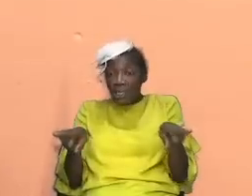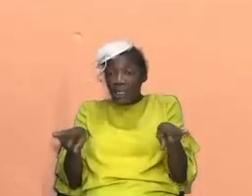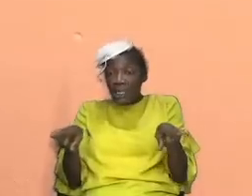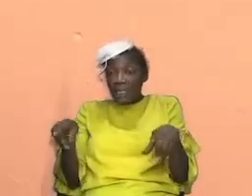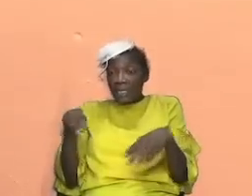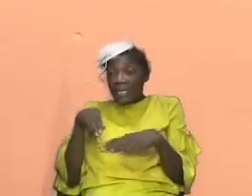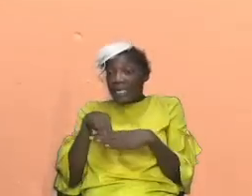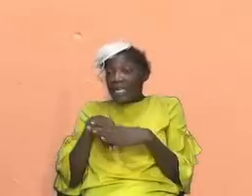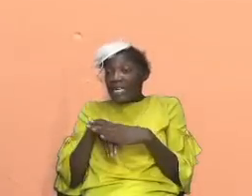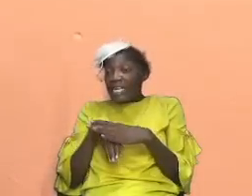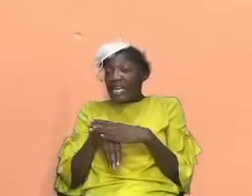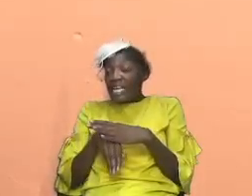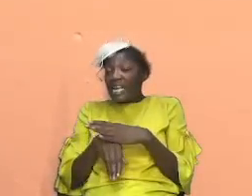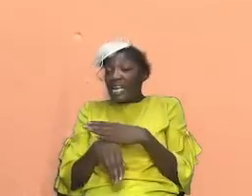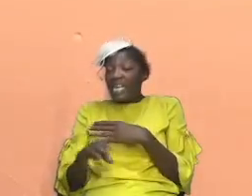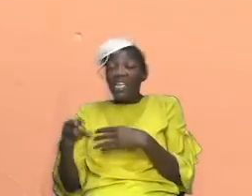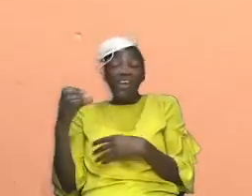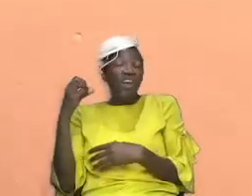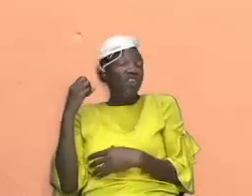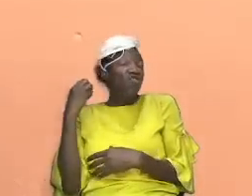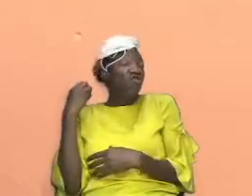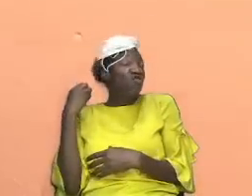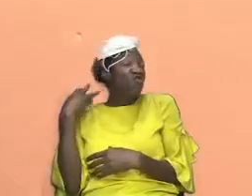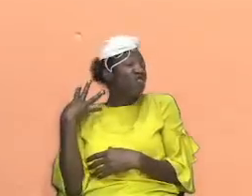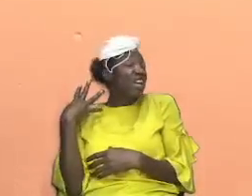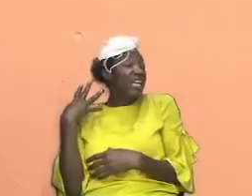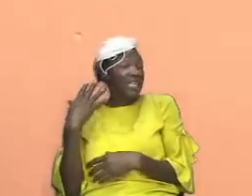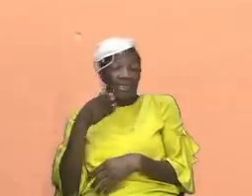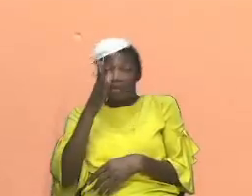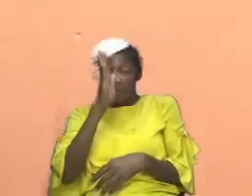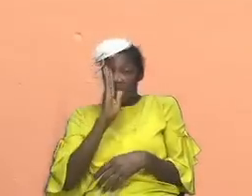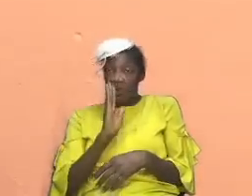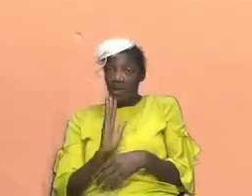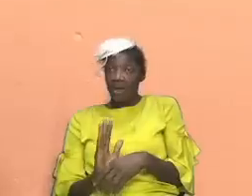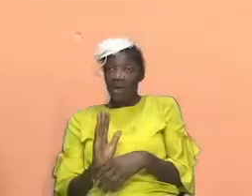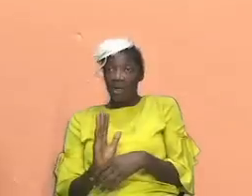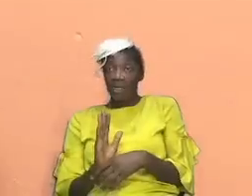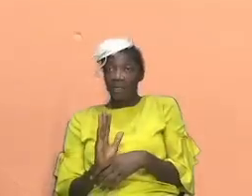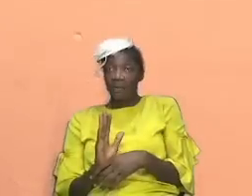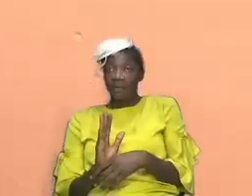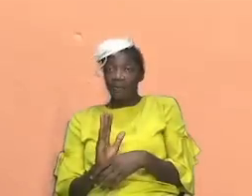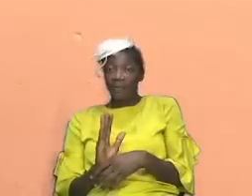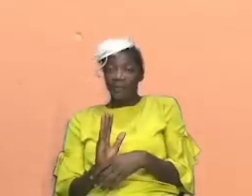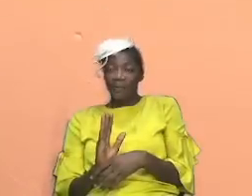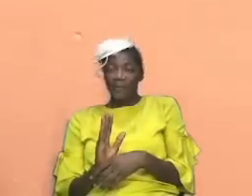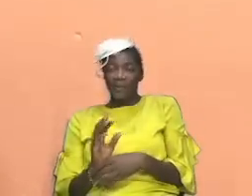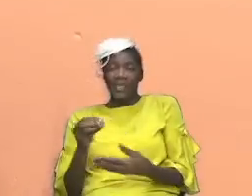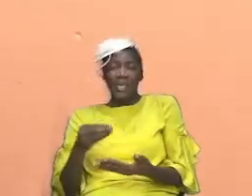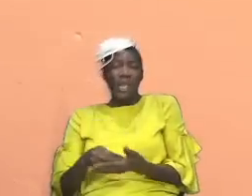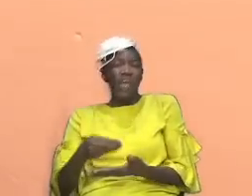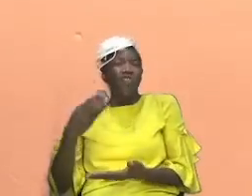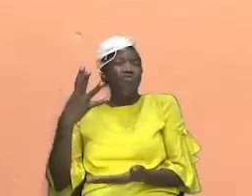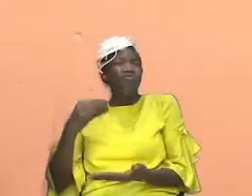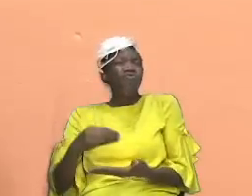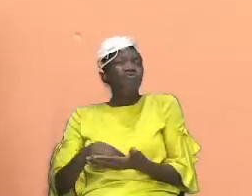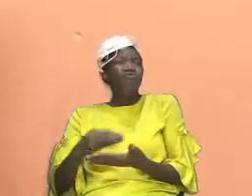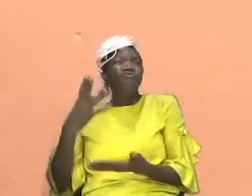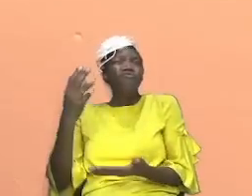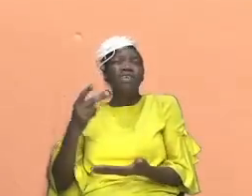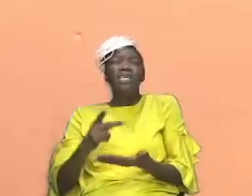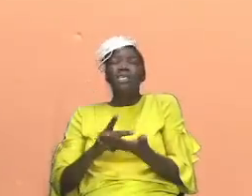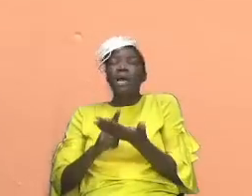the framework of grace, the grace of God, which is so rich and so pure and